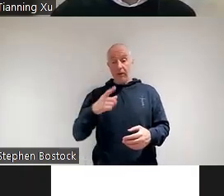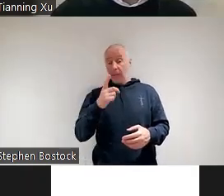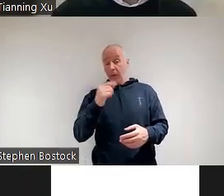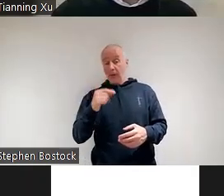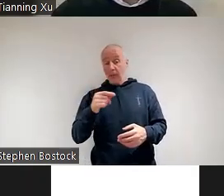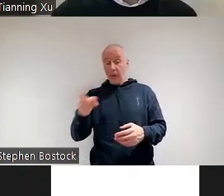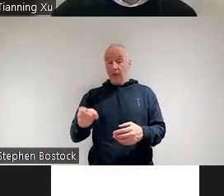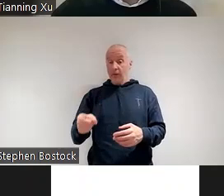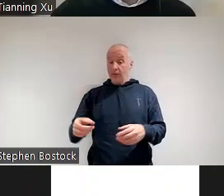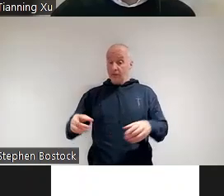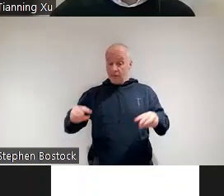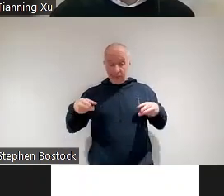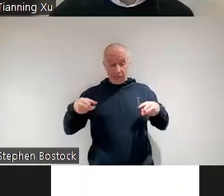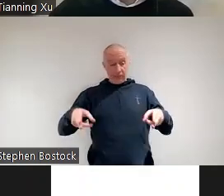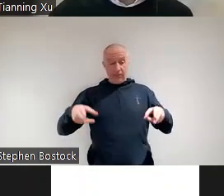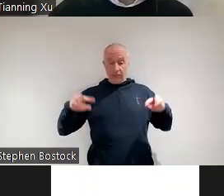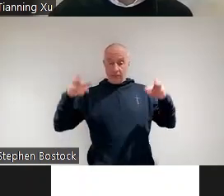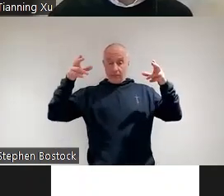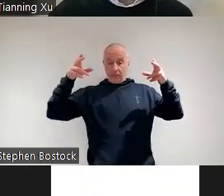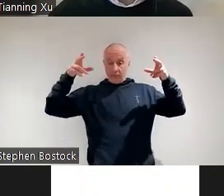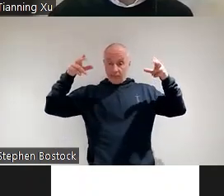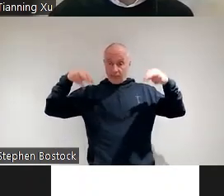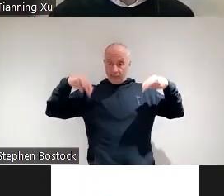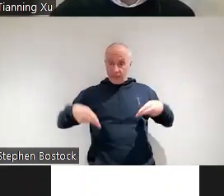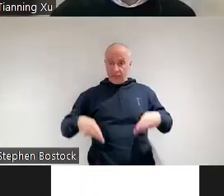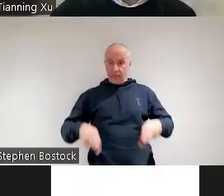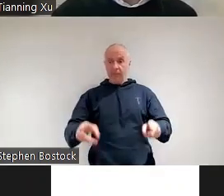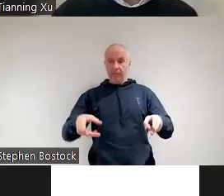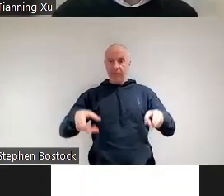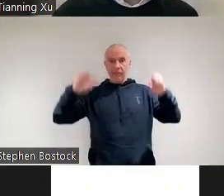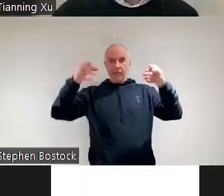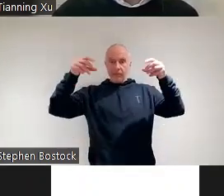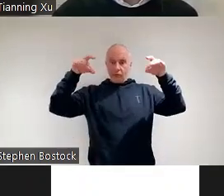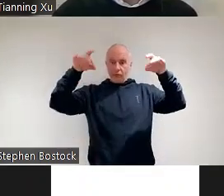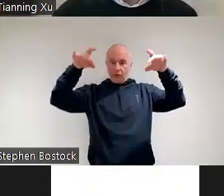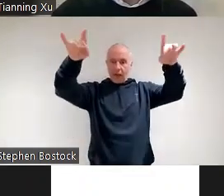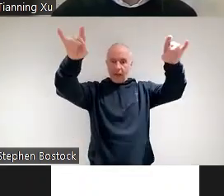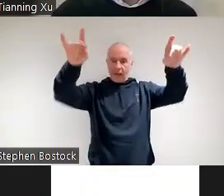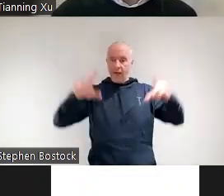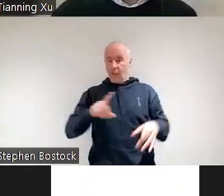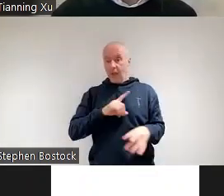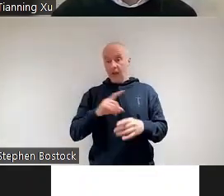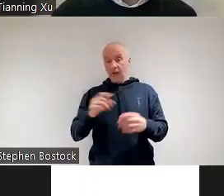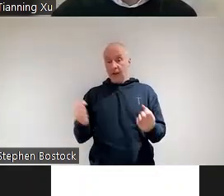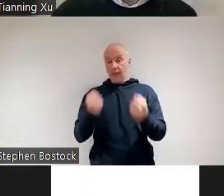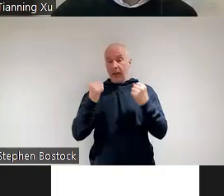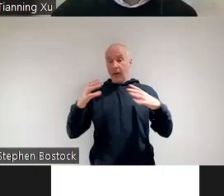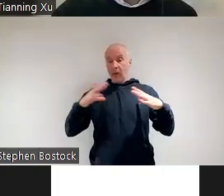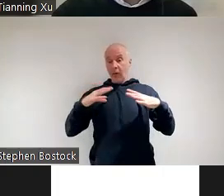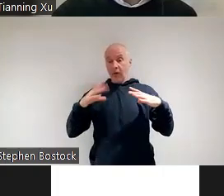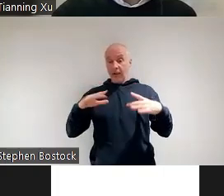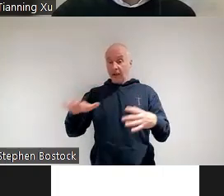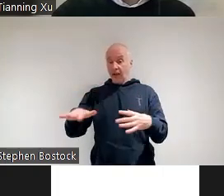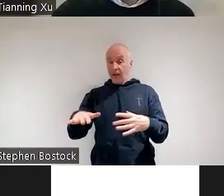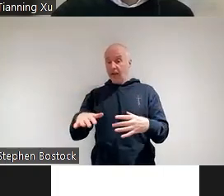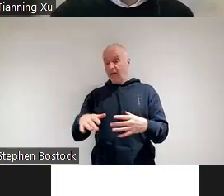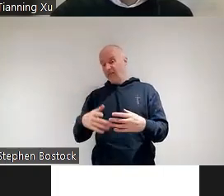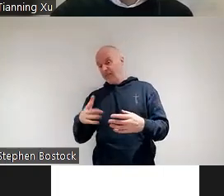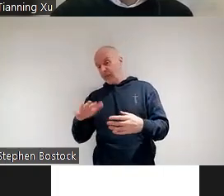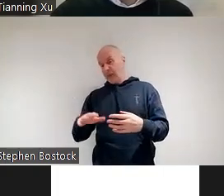these chargers, which is just leveraged the lamppost there because the power is already good enough. The power won't be high, probably